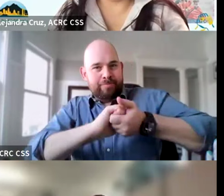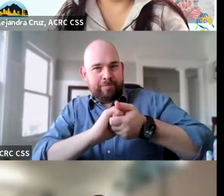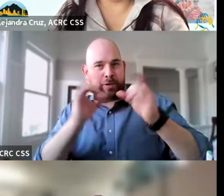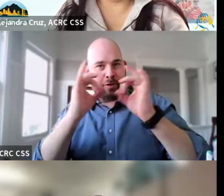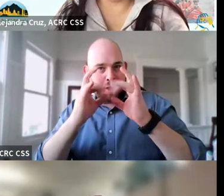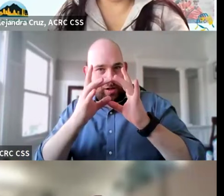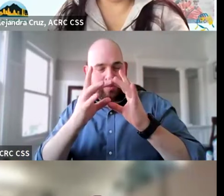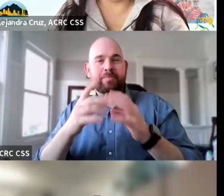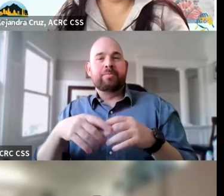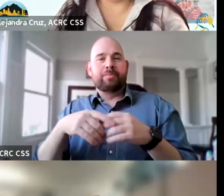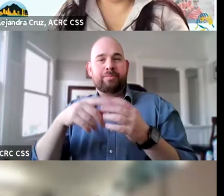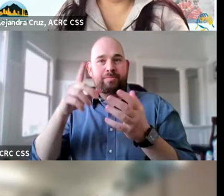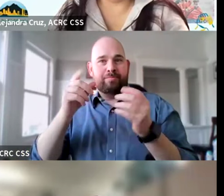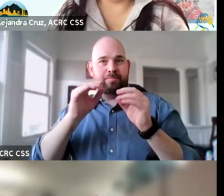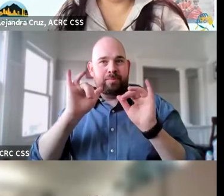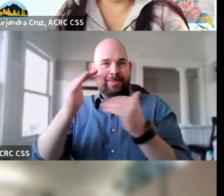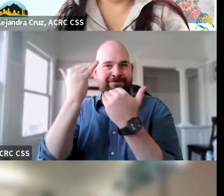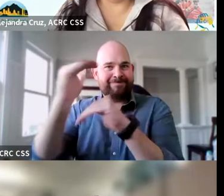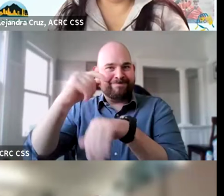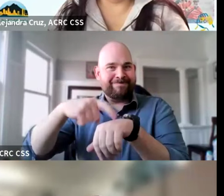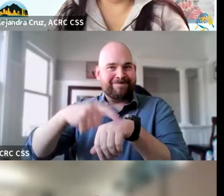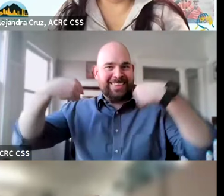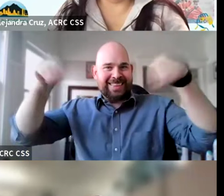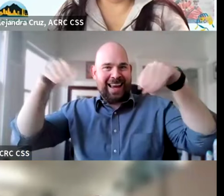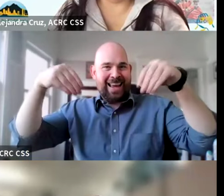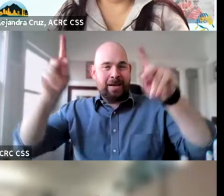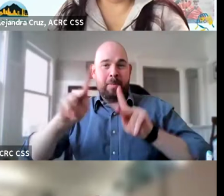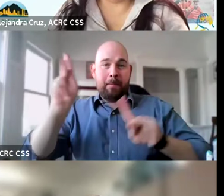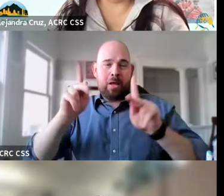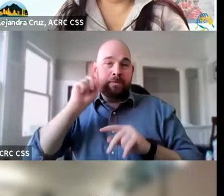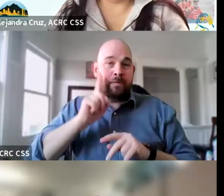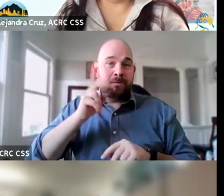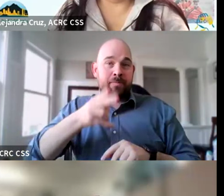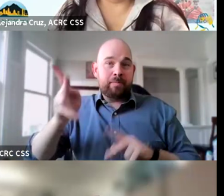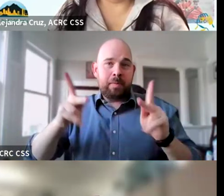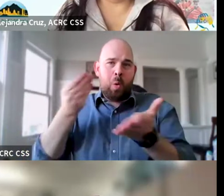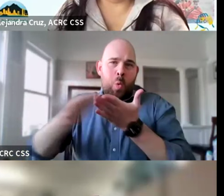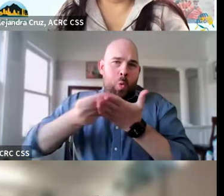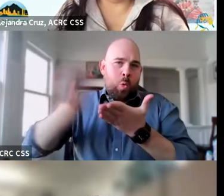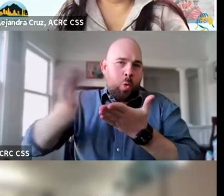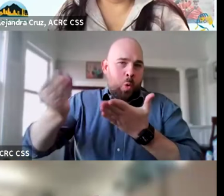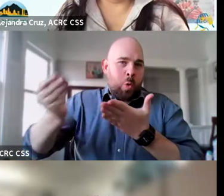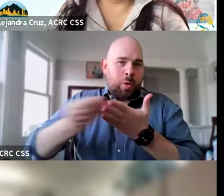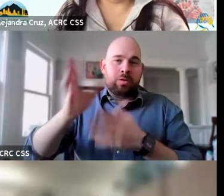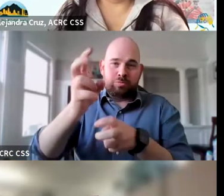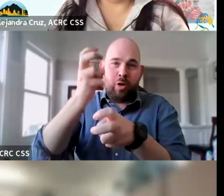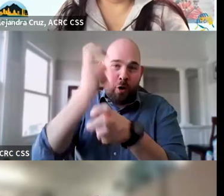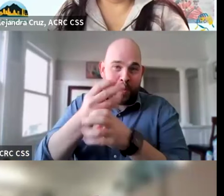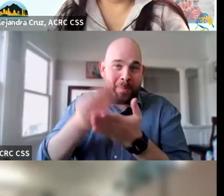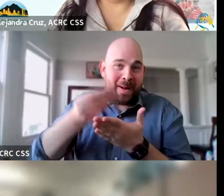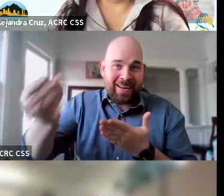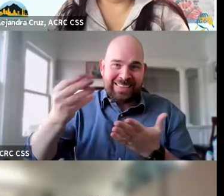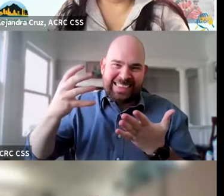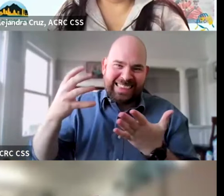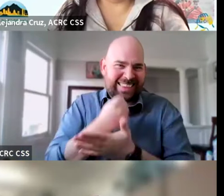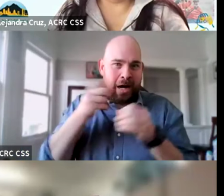deaf, and they designed this piece, collaborated, and it was a limited edition sale,